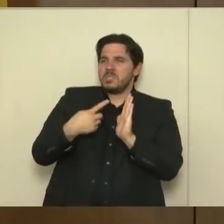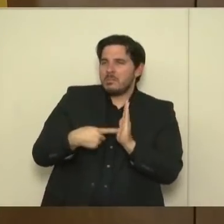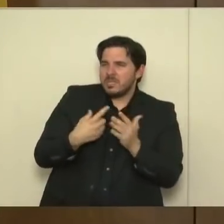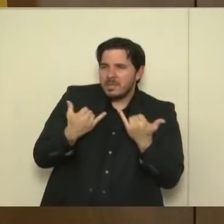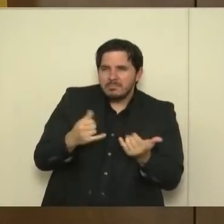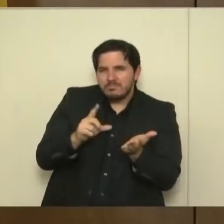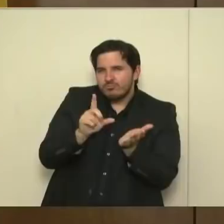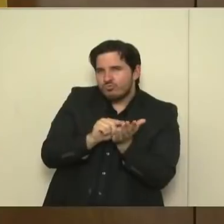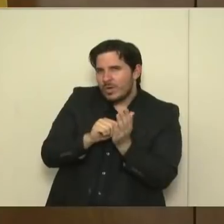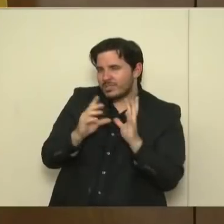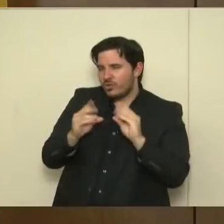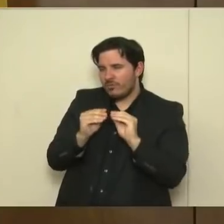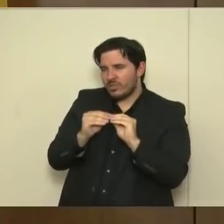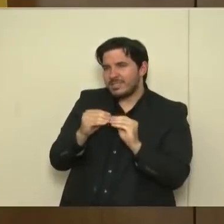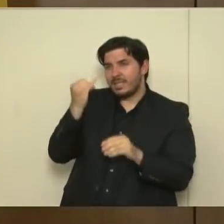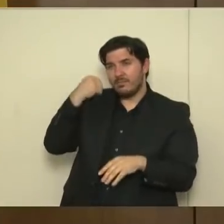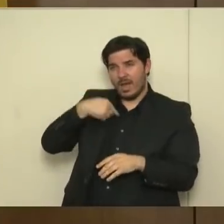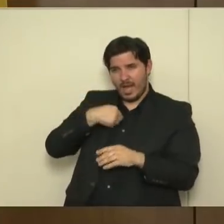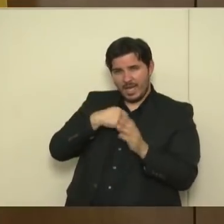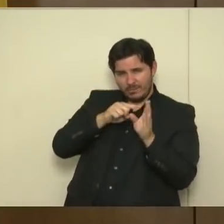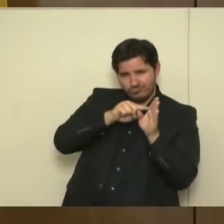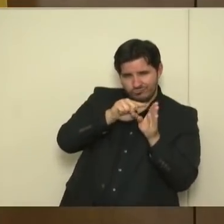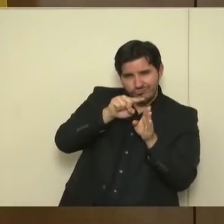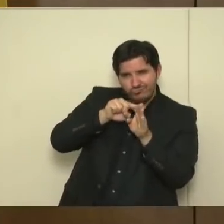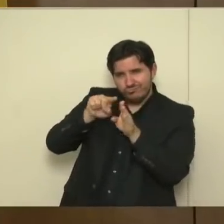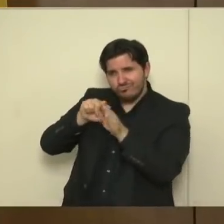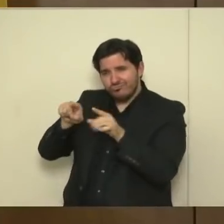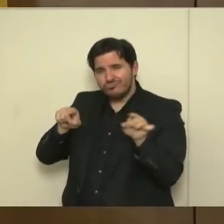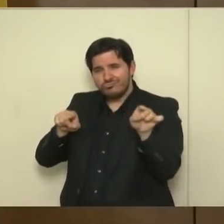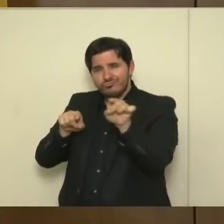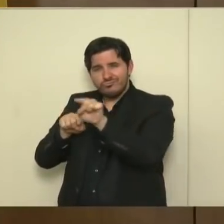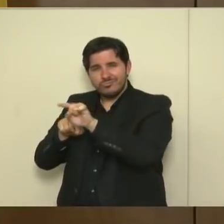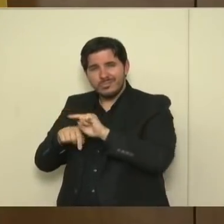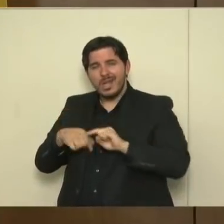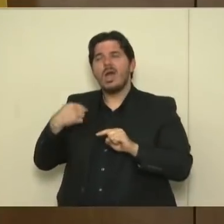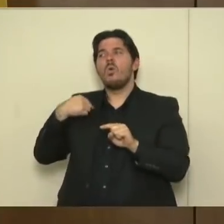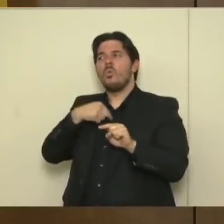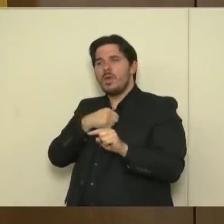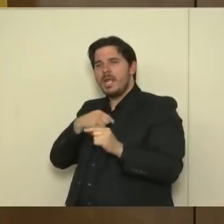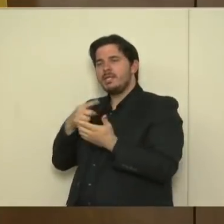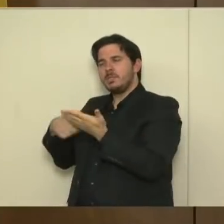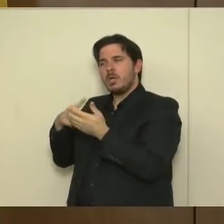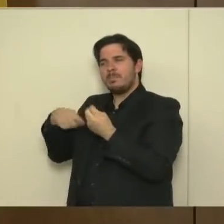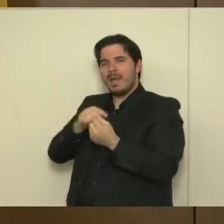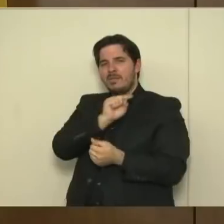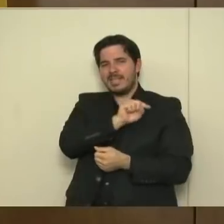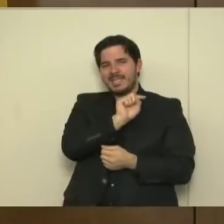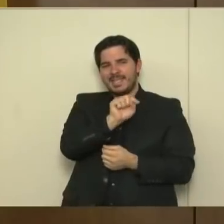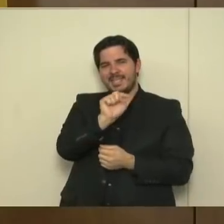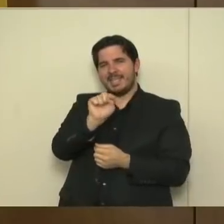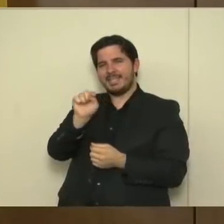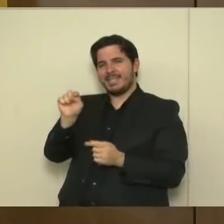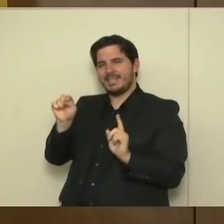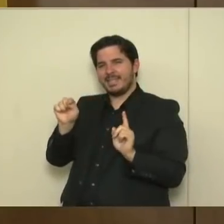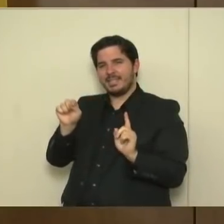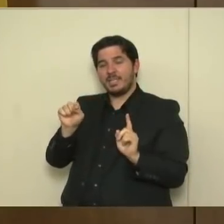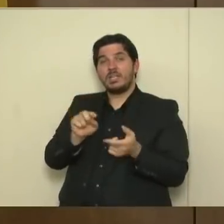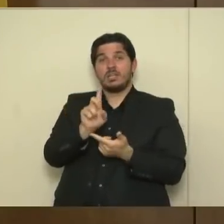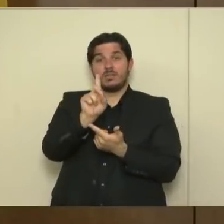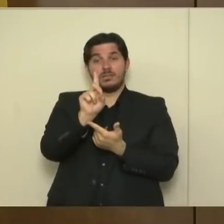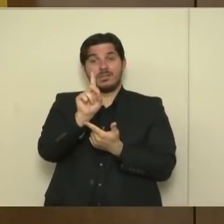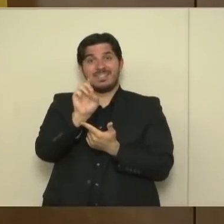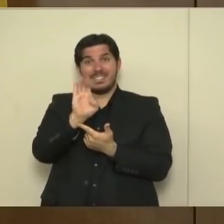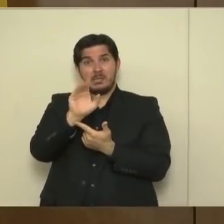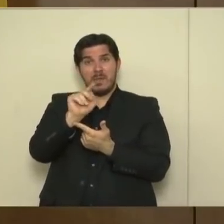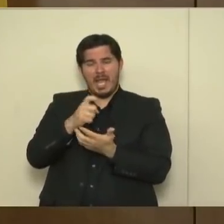that there are areas that we are looking at the data, robustly having conversations, rarely do we have debates, right? Because the science is